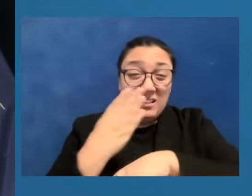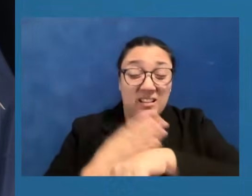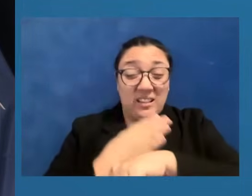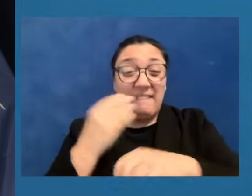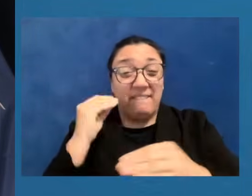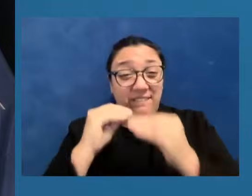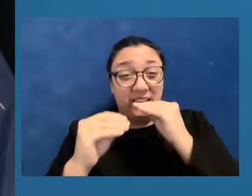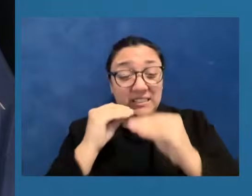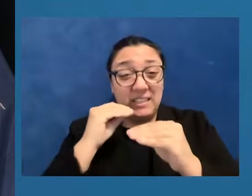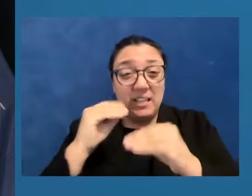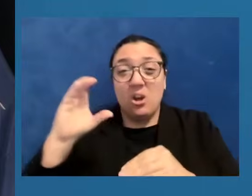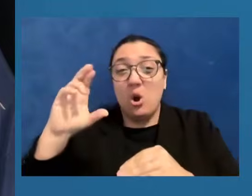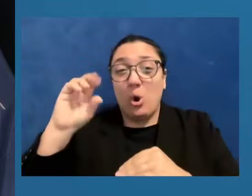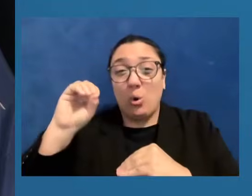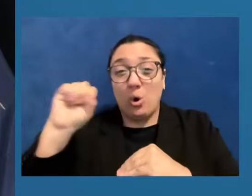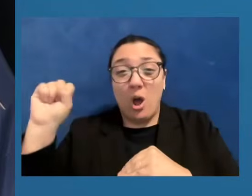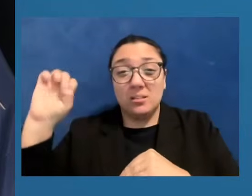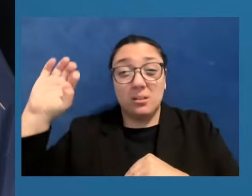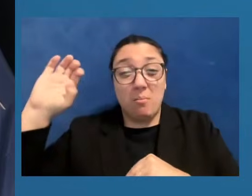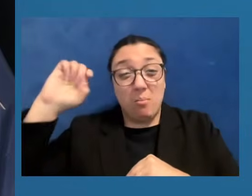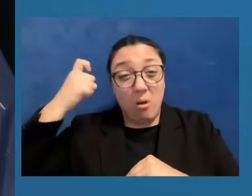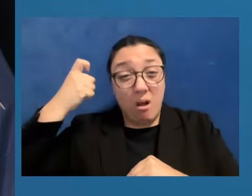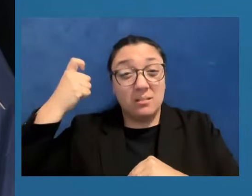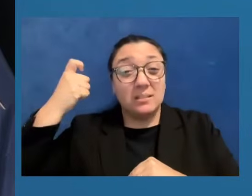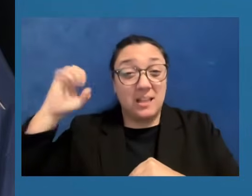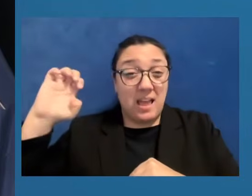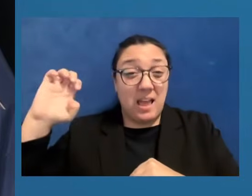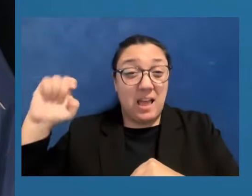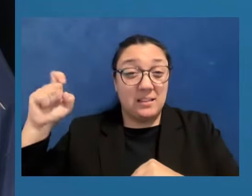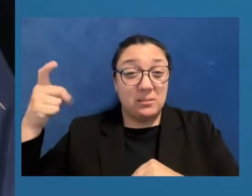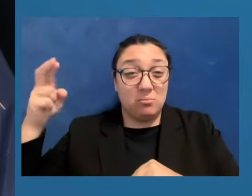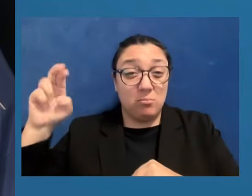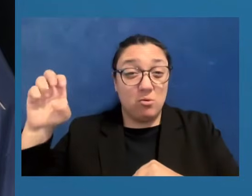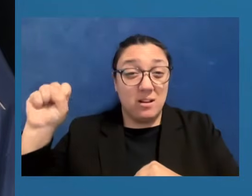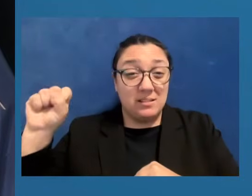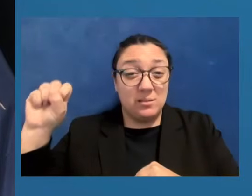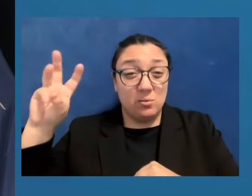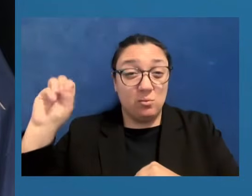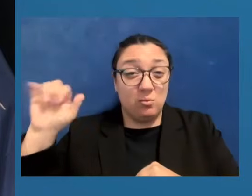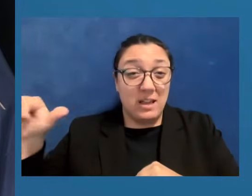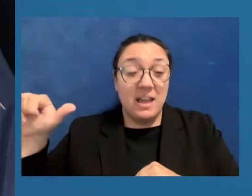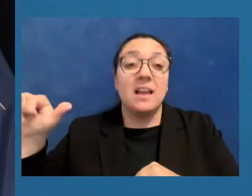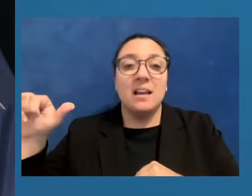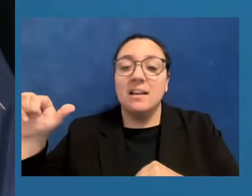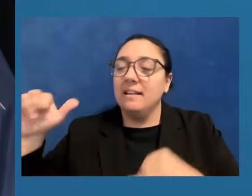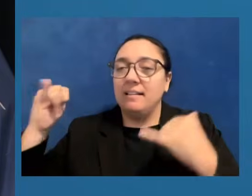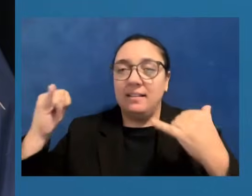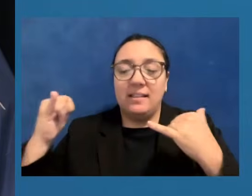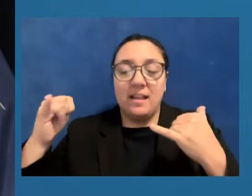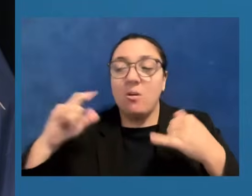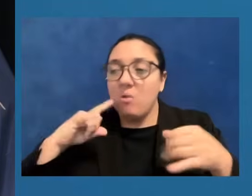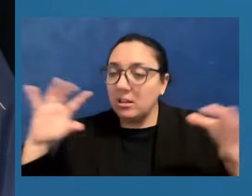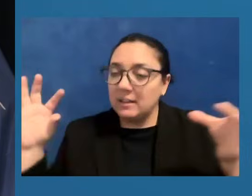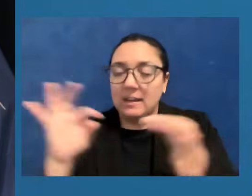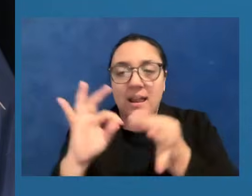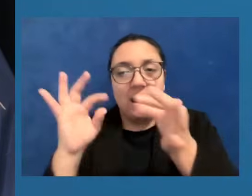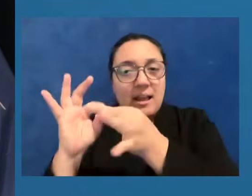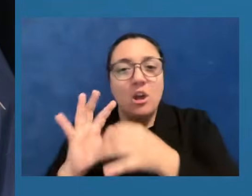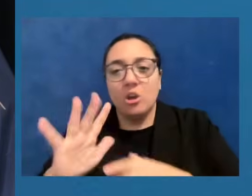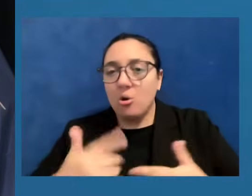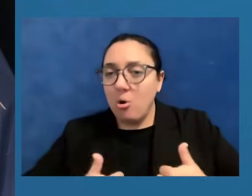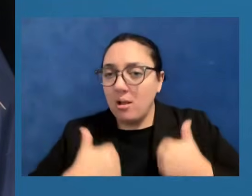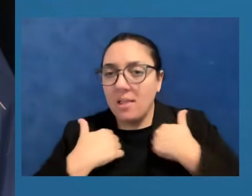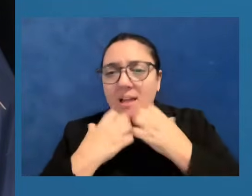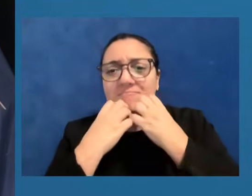Expressway, reconnecting these communities. We're refusing to wait any longer, and we're sending a message that your lives matter. These communities